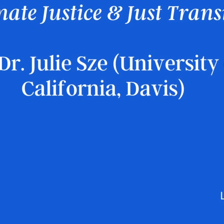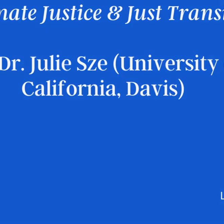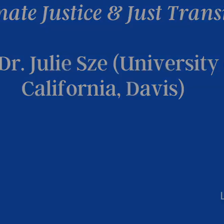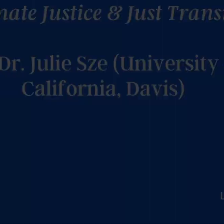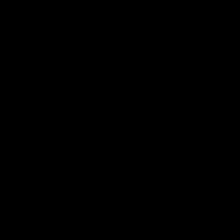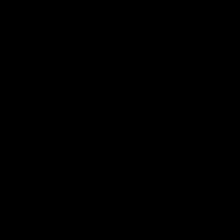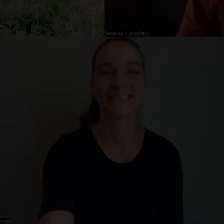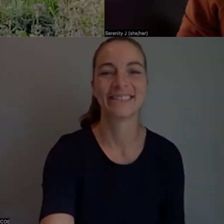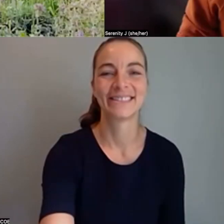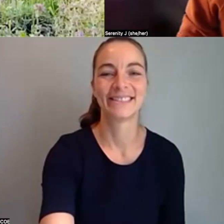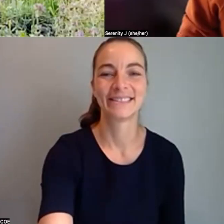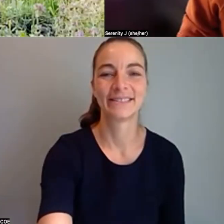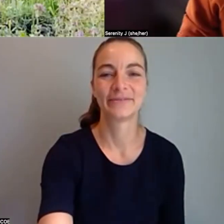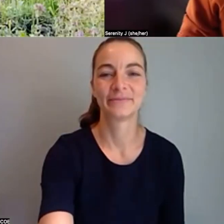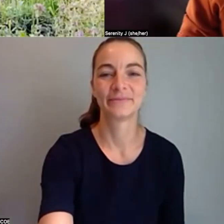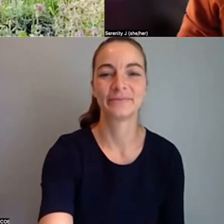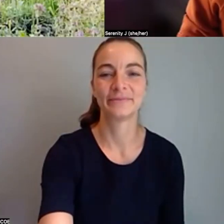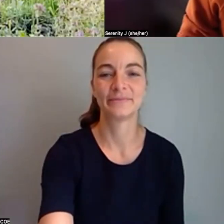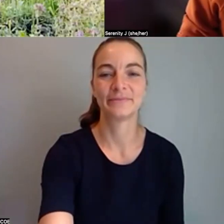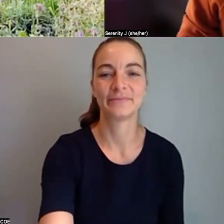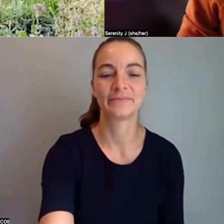It's time shortly.